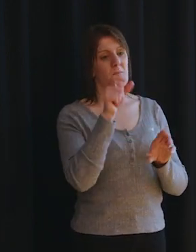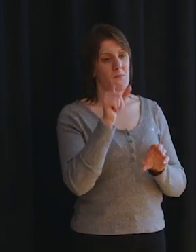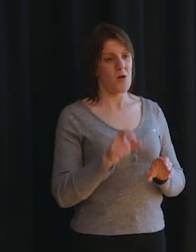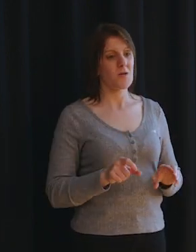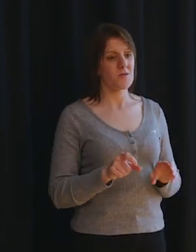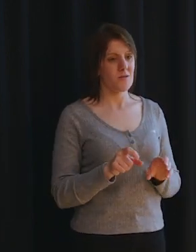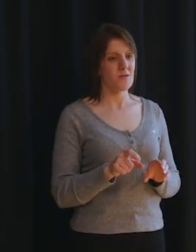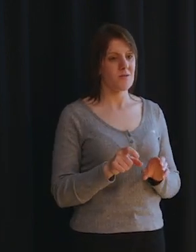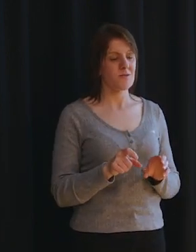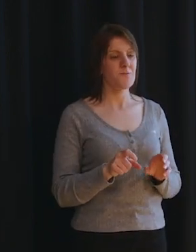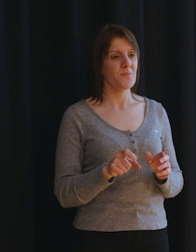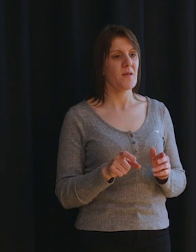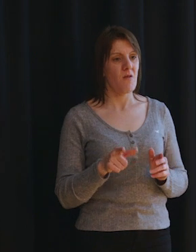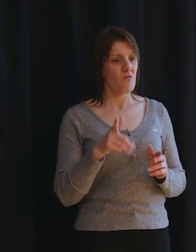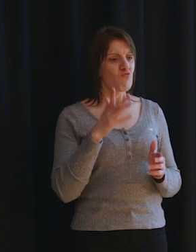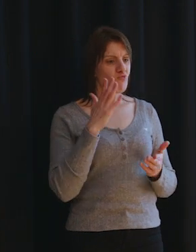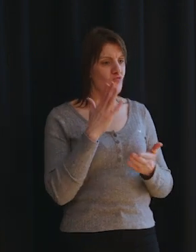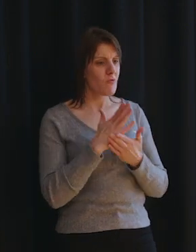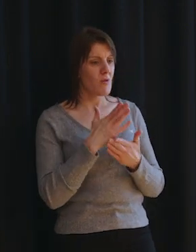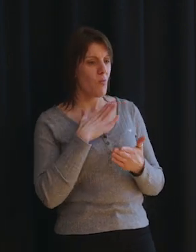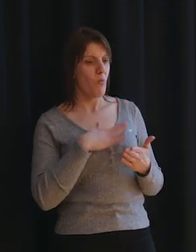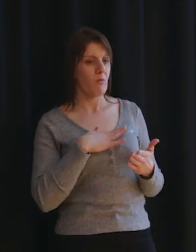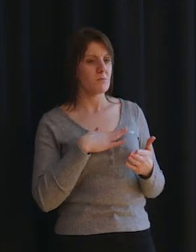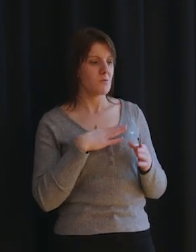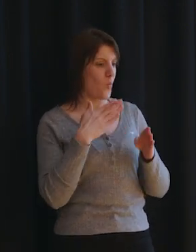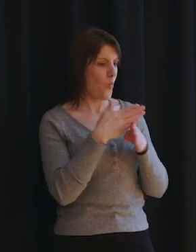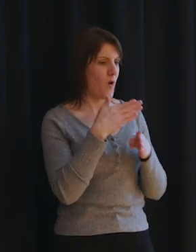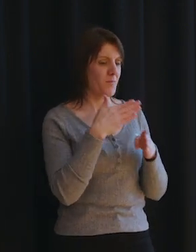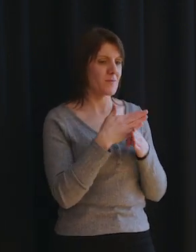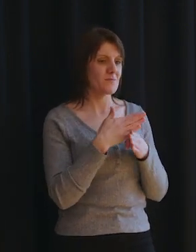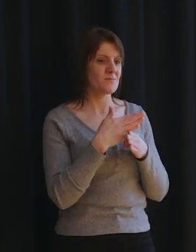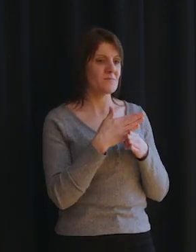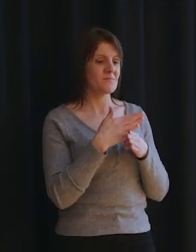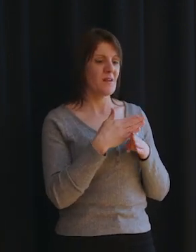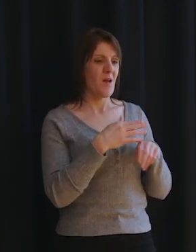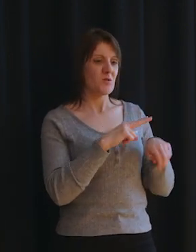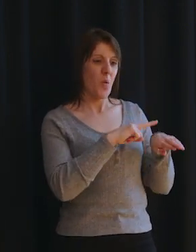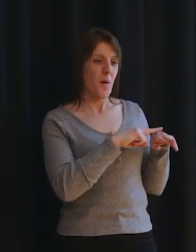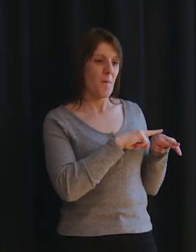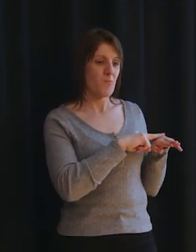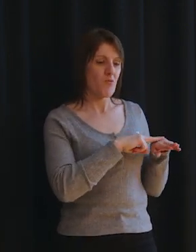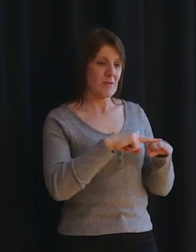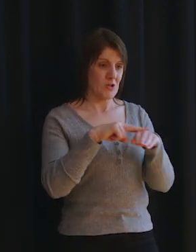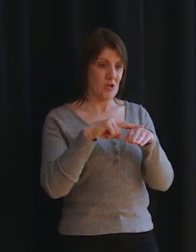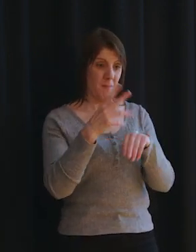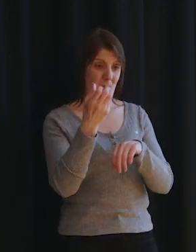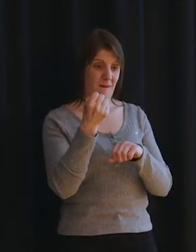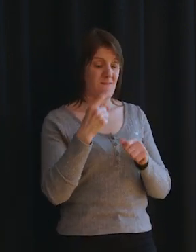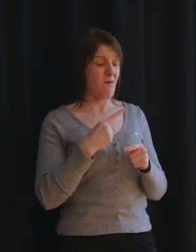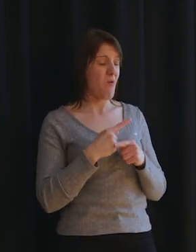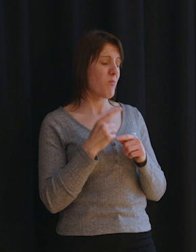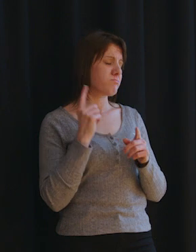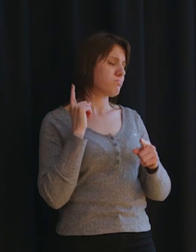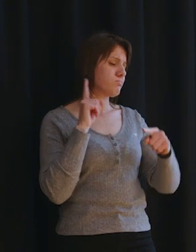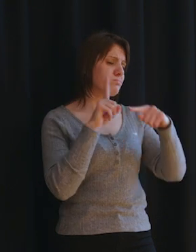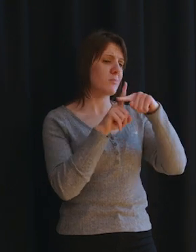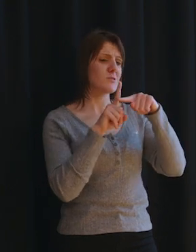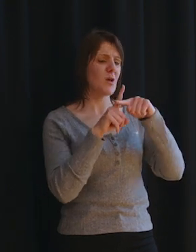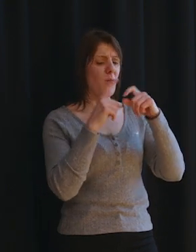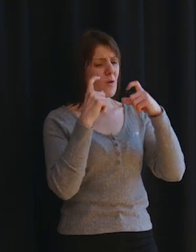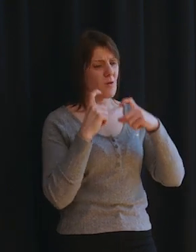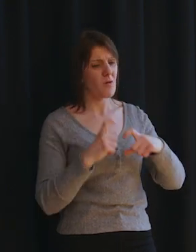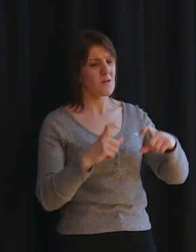motivations in terms of getting employment, has recently got an apprenticeship as well, so that's really positive. And we continue to